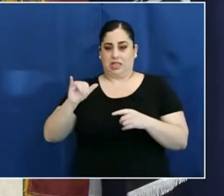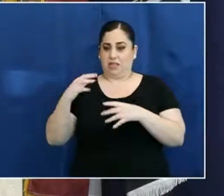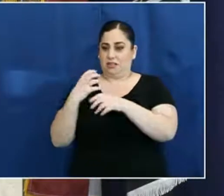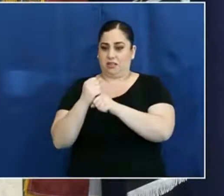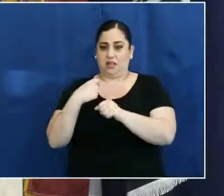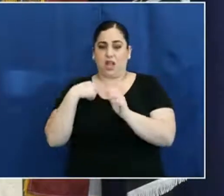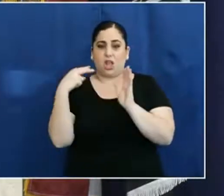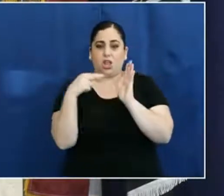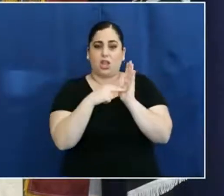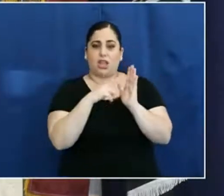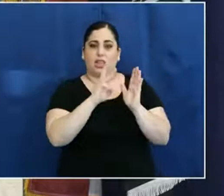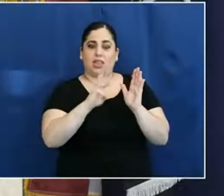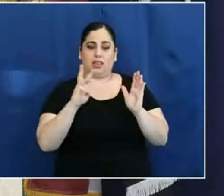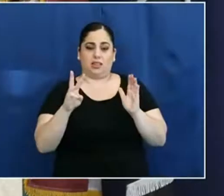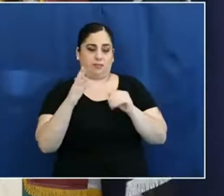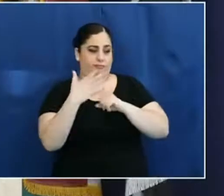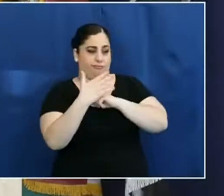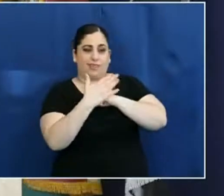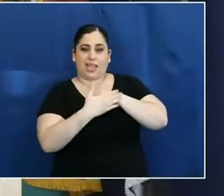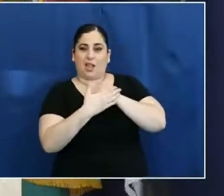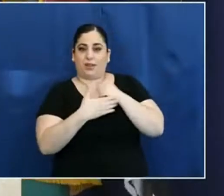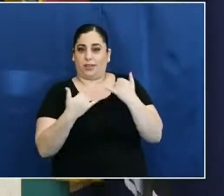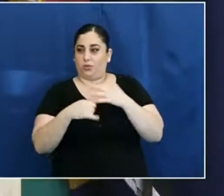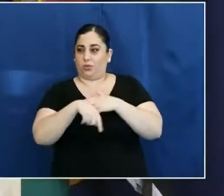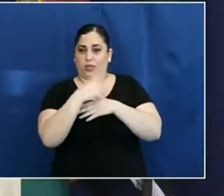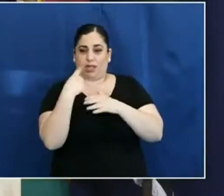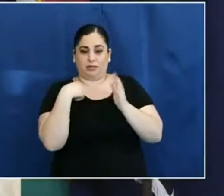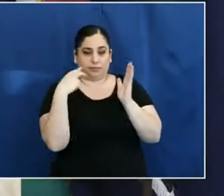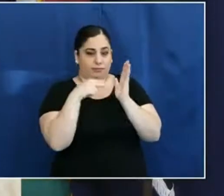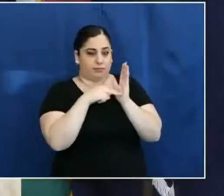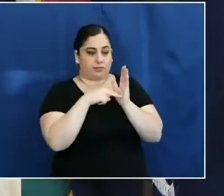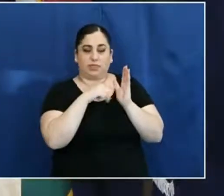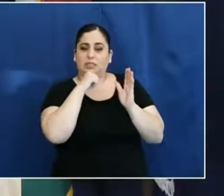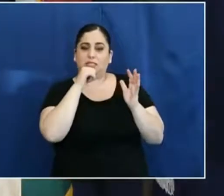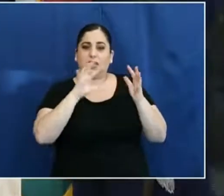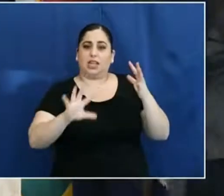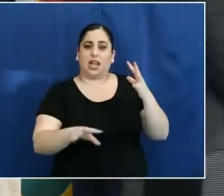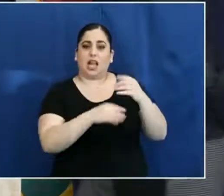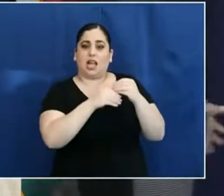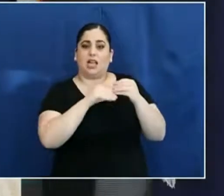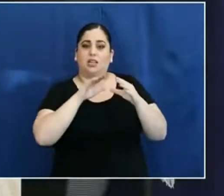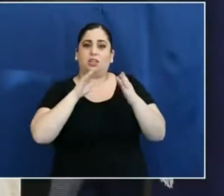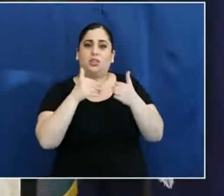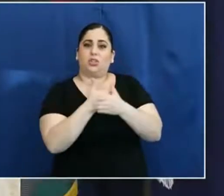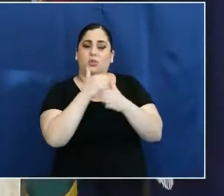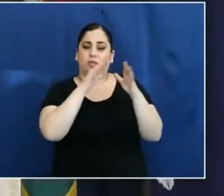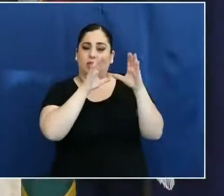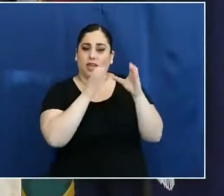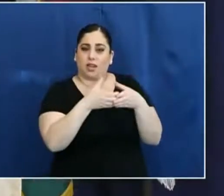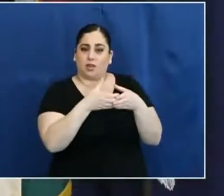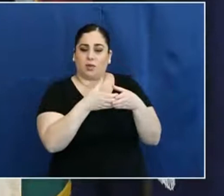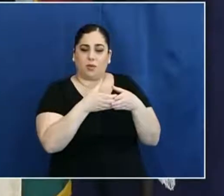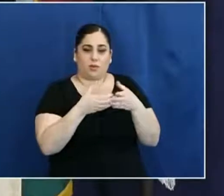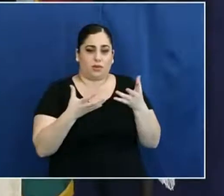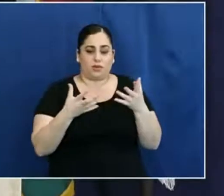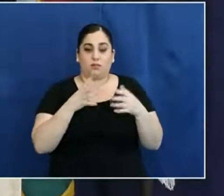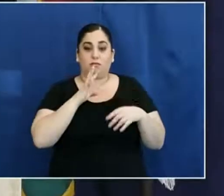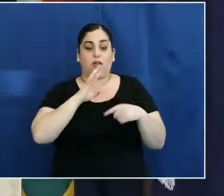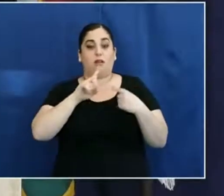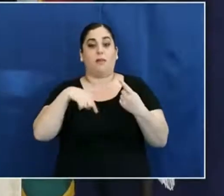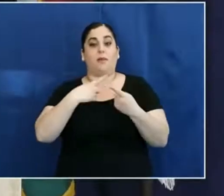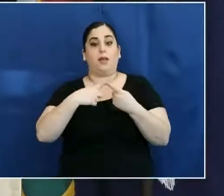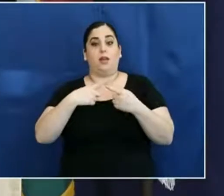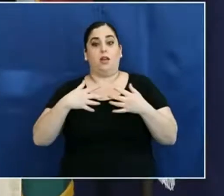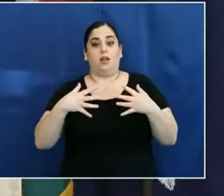And as was said, the BMI recommendation state is for those with body mass index of 40 or